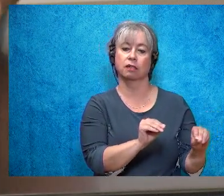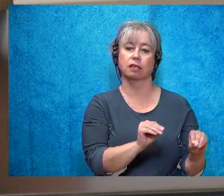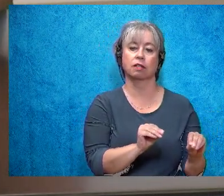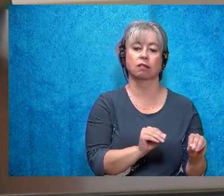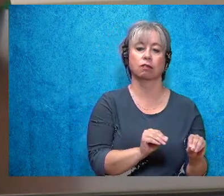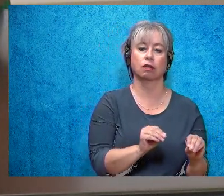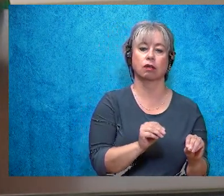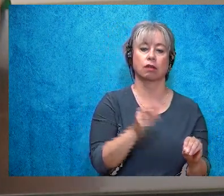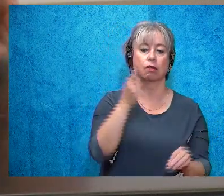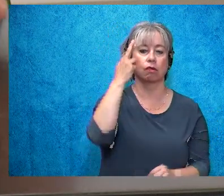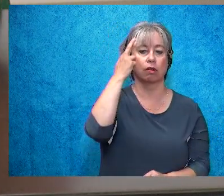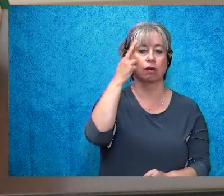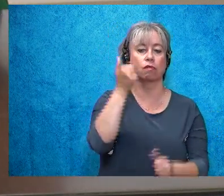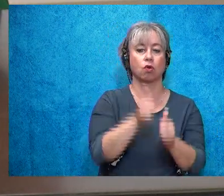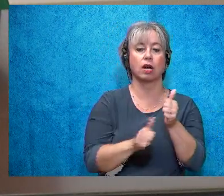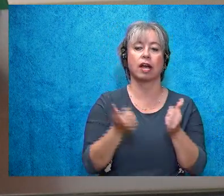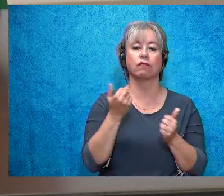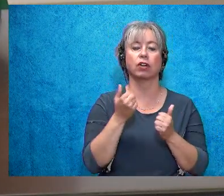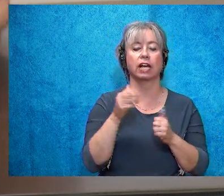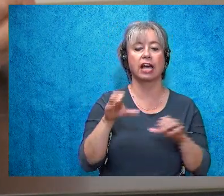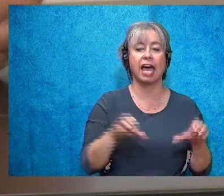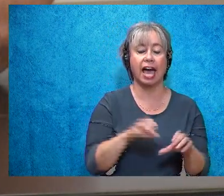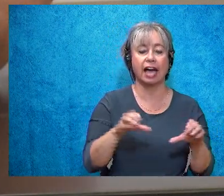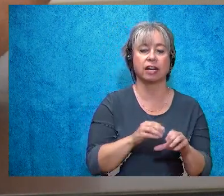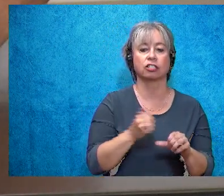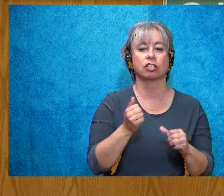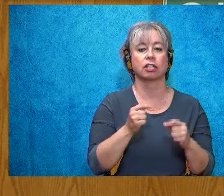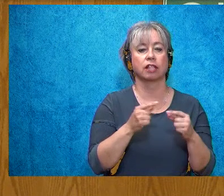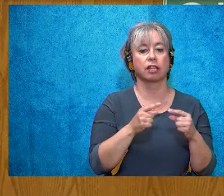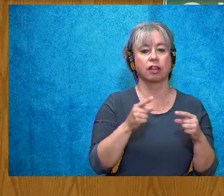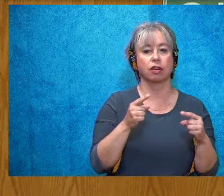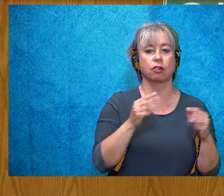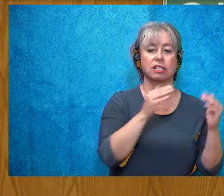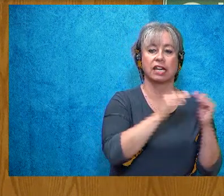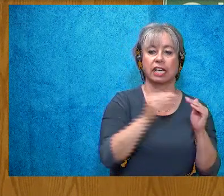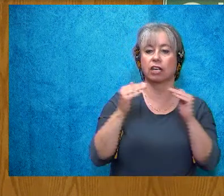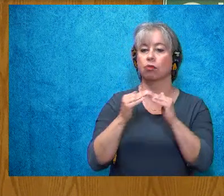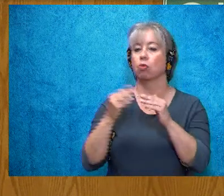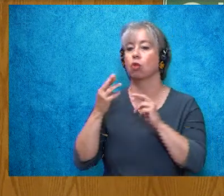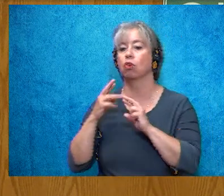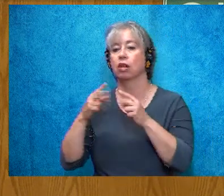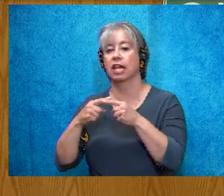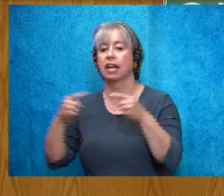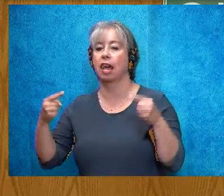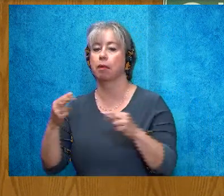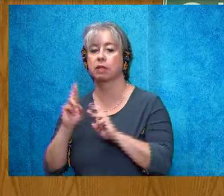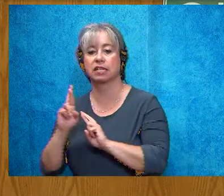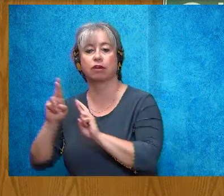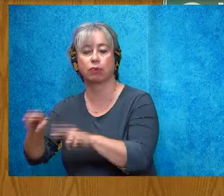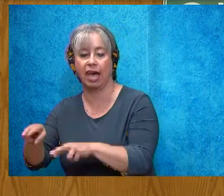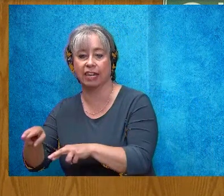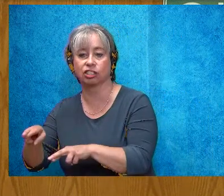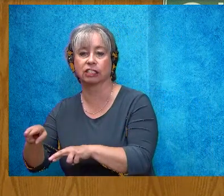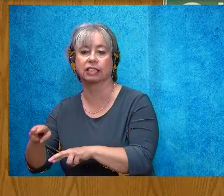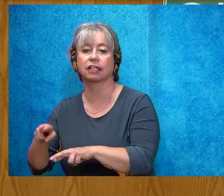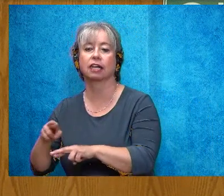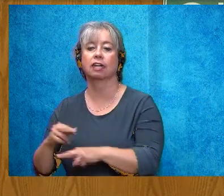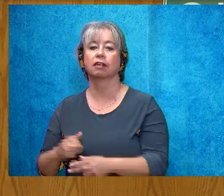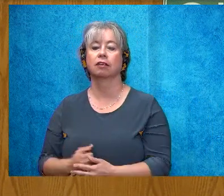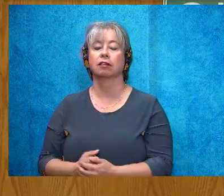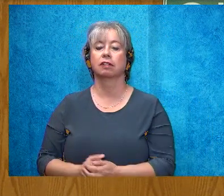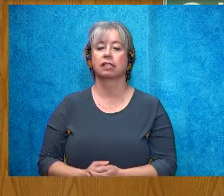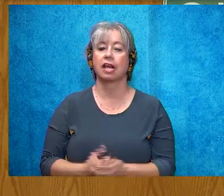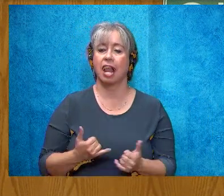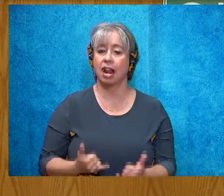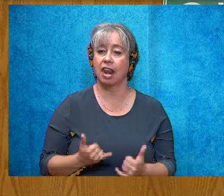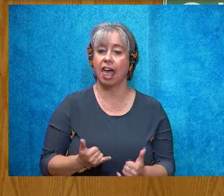opposite reaction, putting energy into that. Now, here's something that I learned new. At one point I